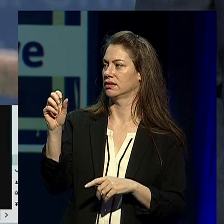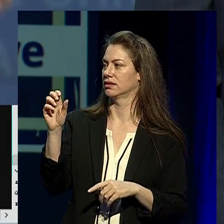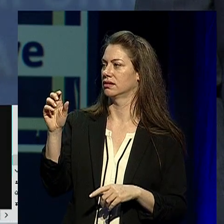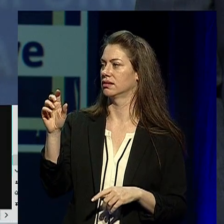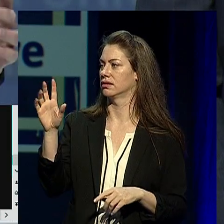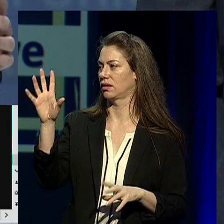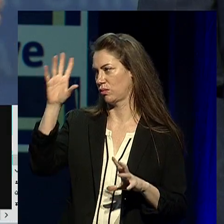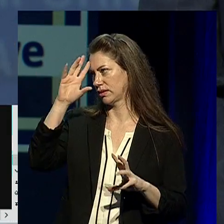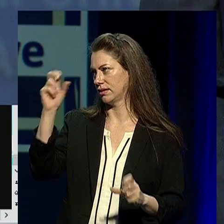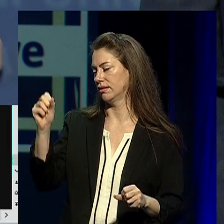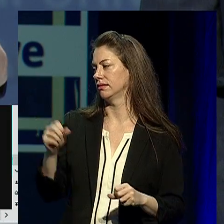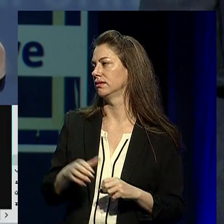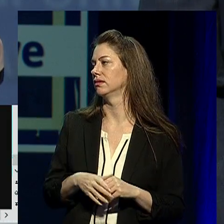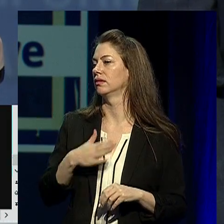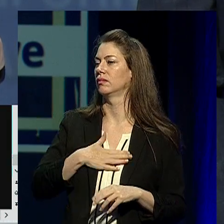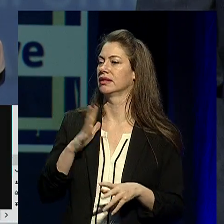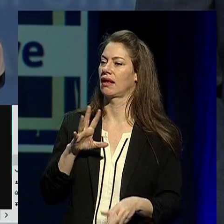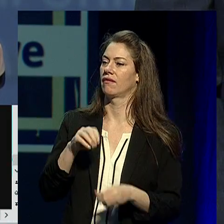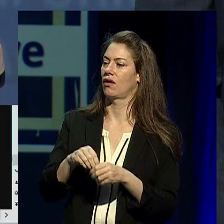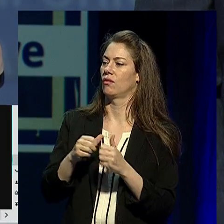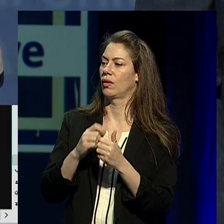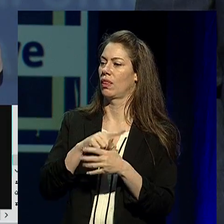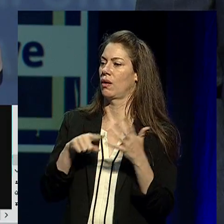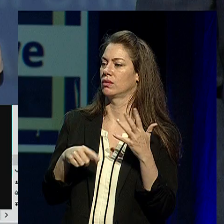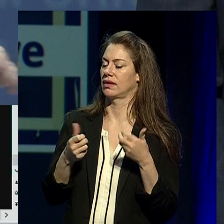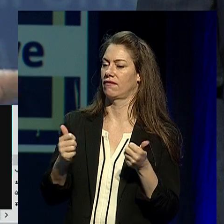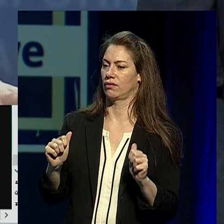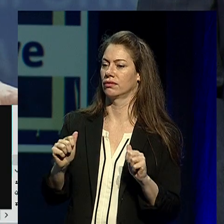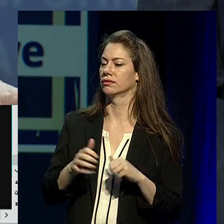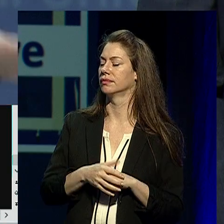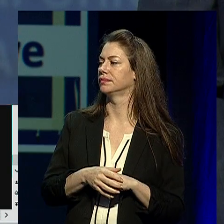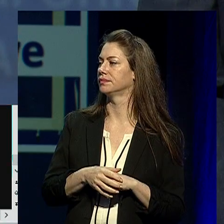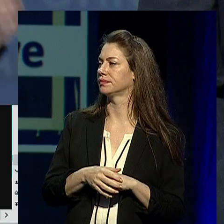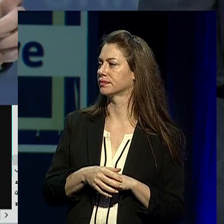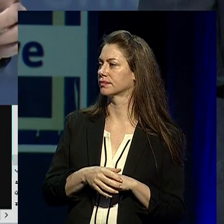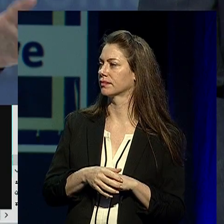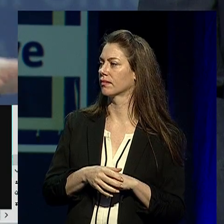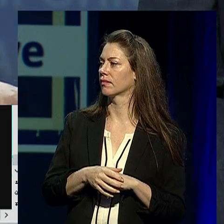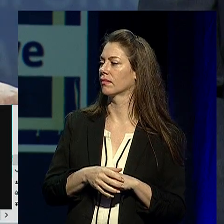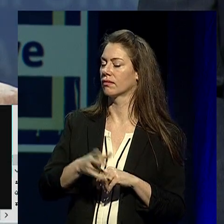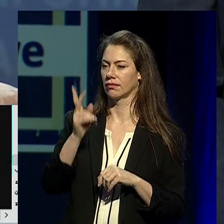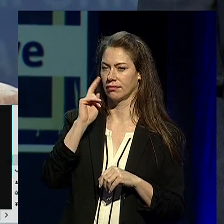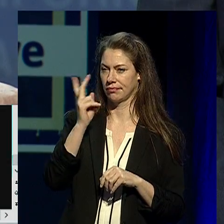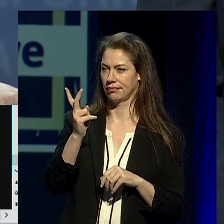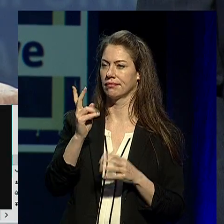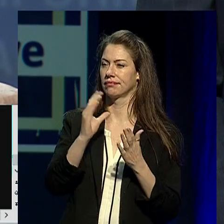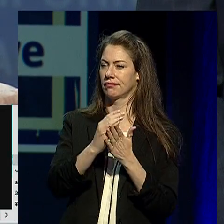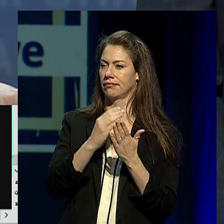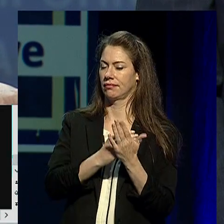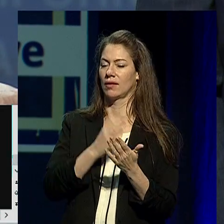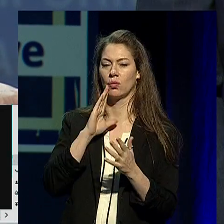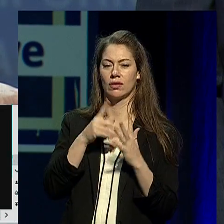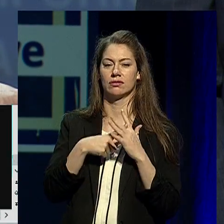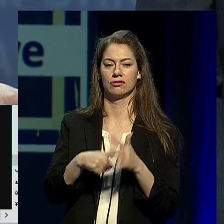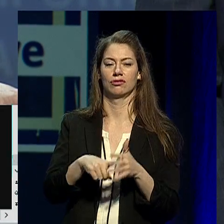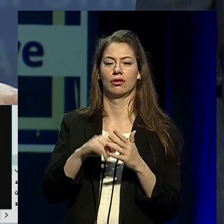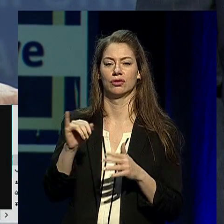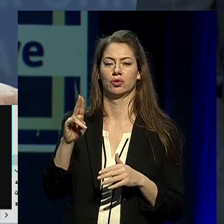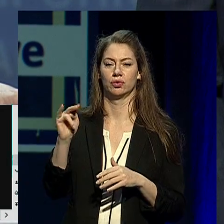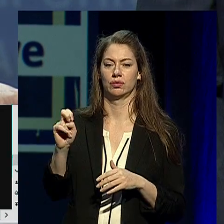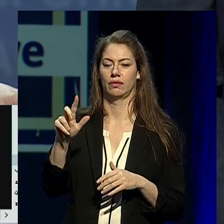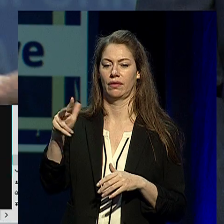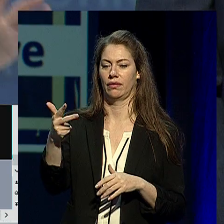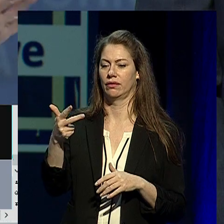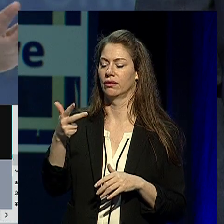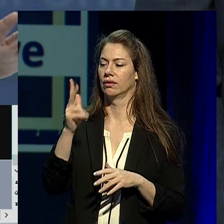Trump. Please get involved in these efforts. Take a look. It's going to kick off on June 3rd, and we